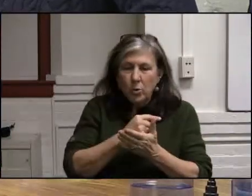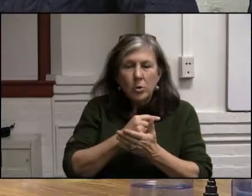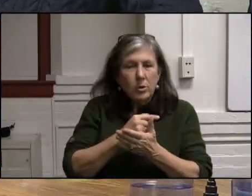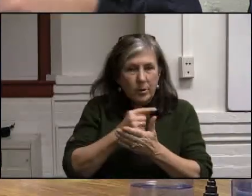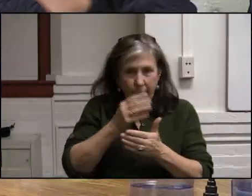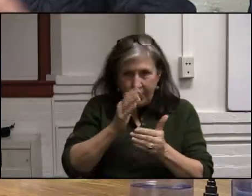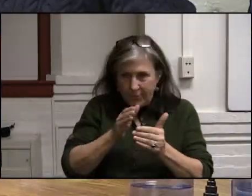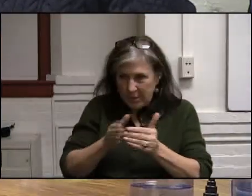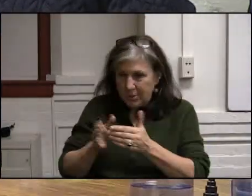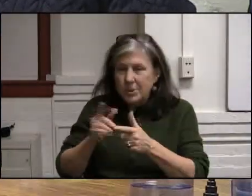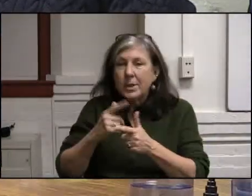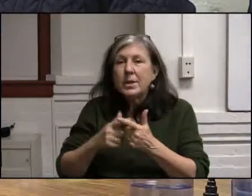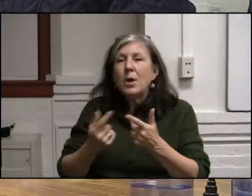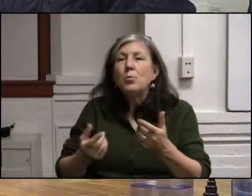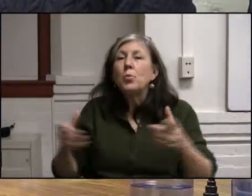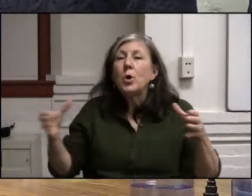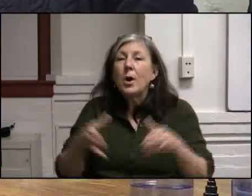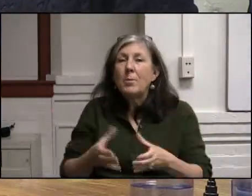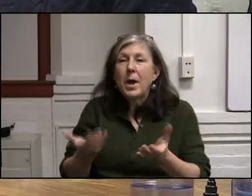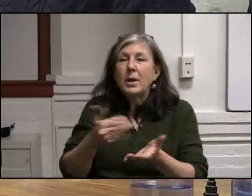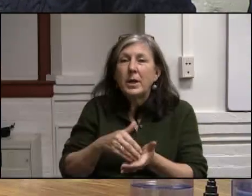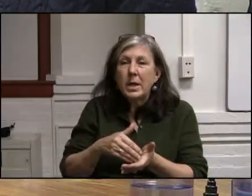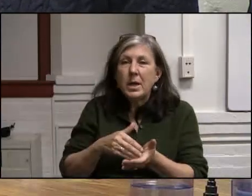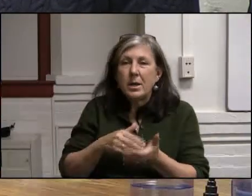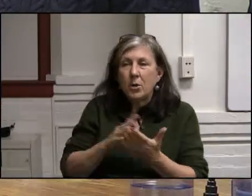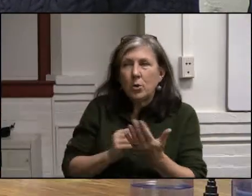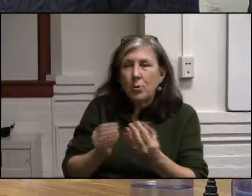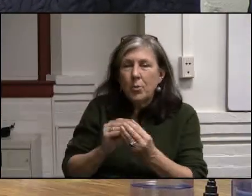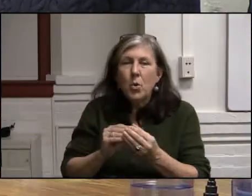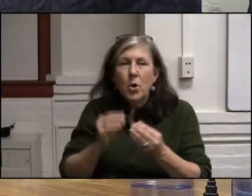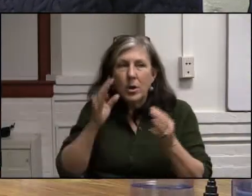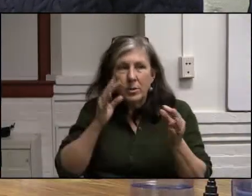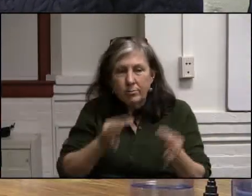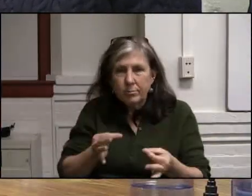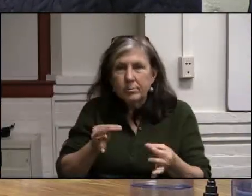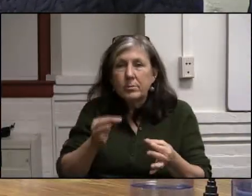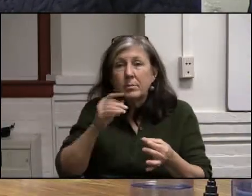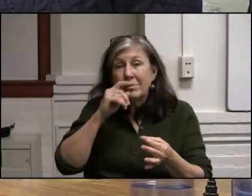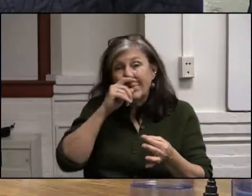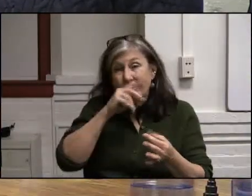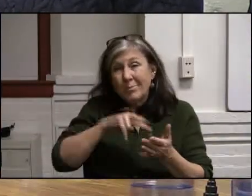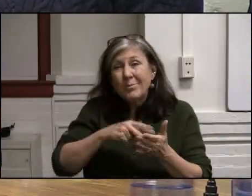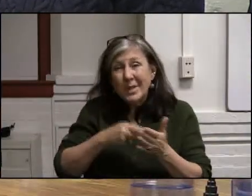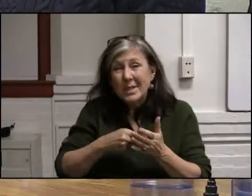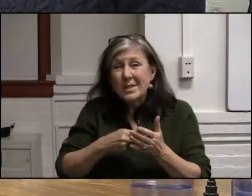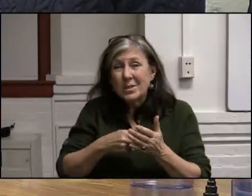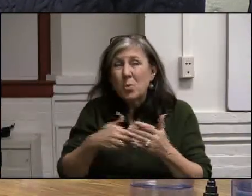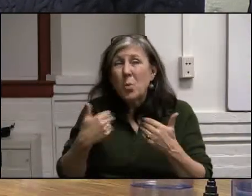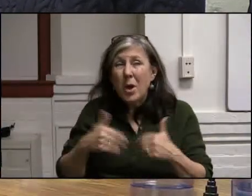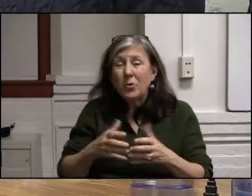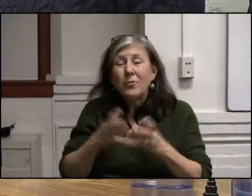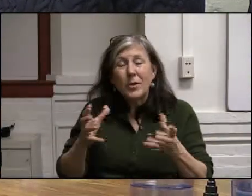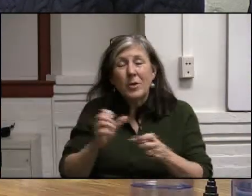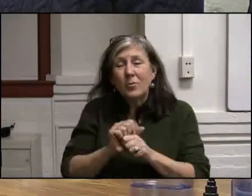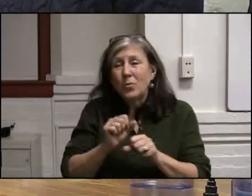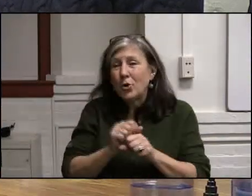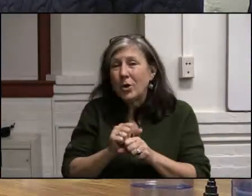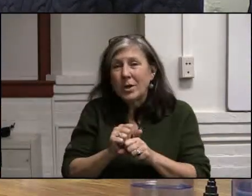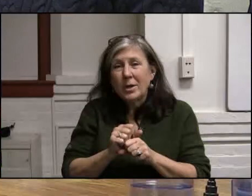more about those things and resolve those things. And the result of that is, I think you've got a really full plate here, even for 2